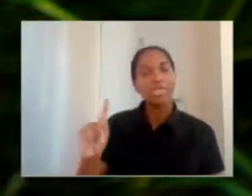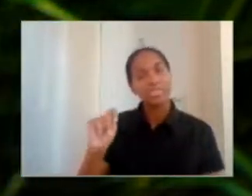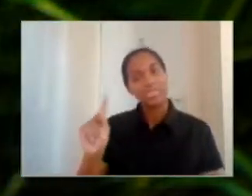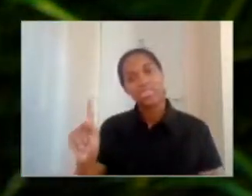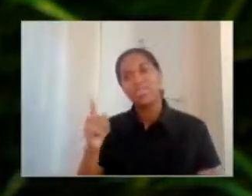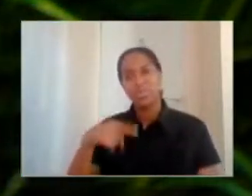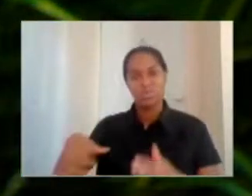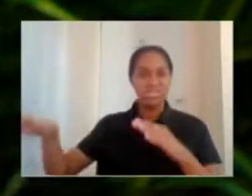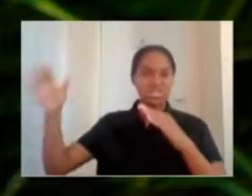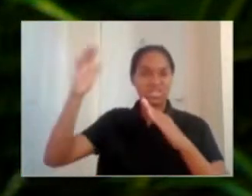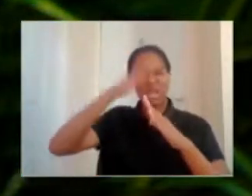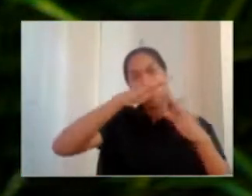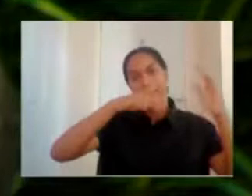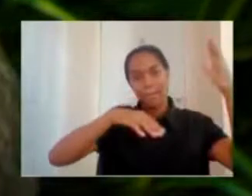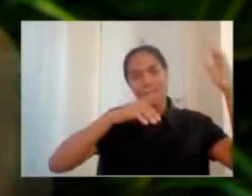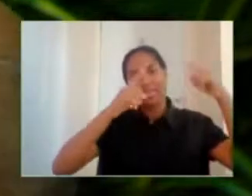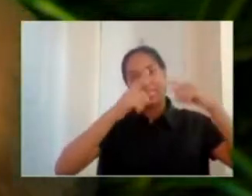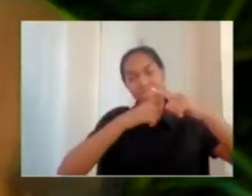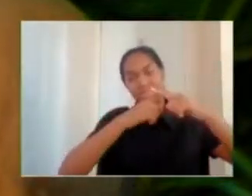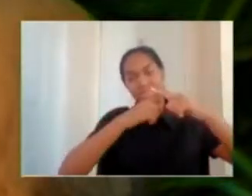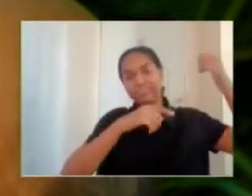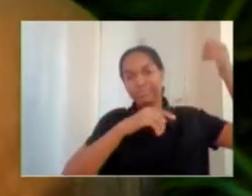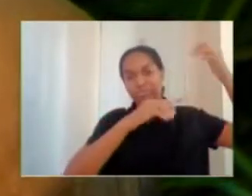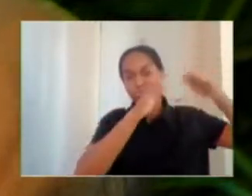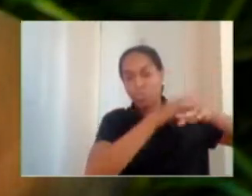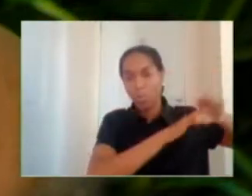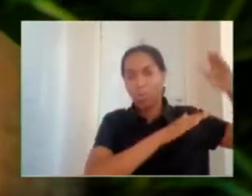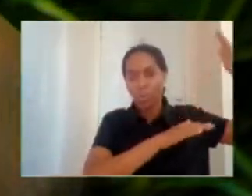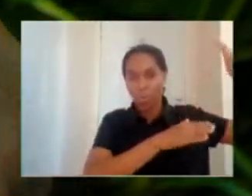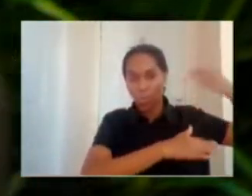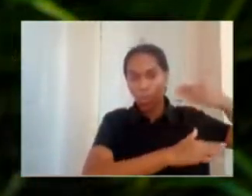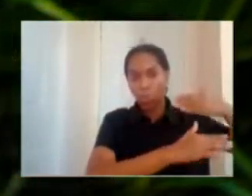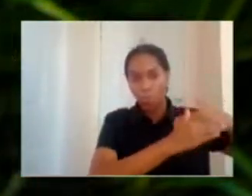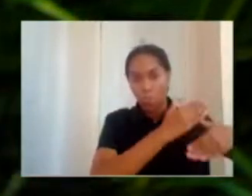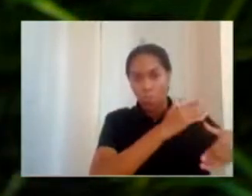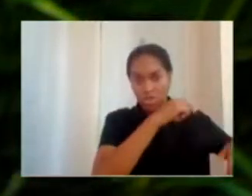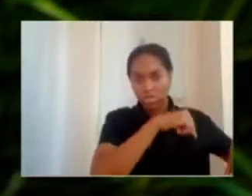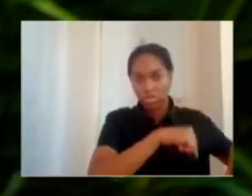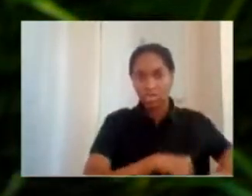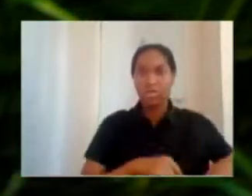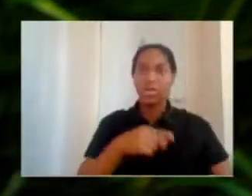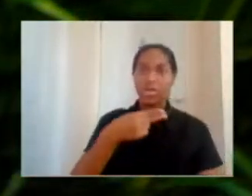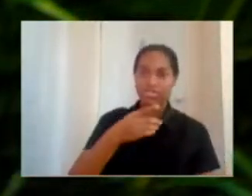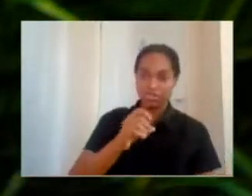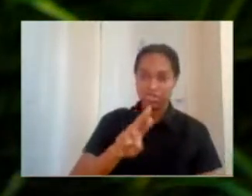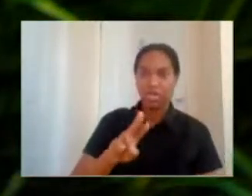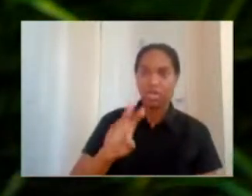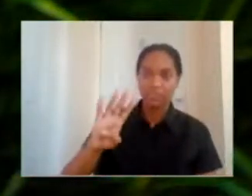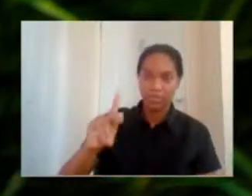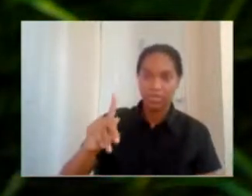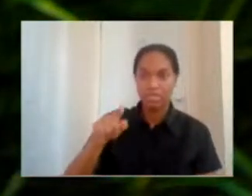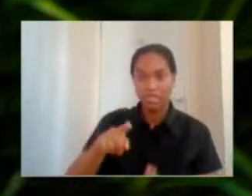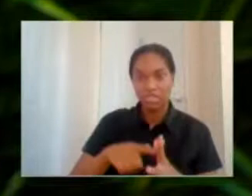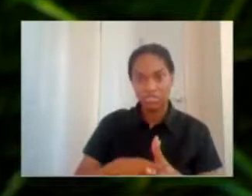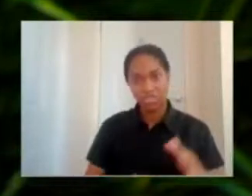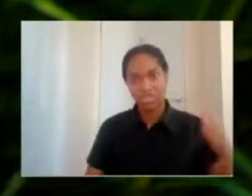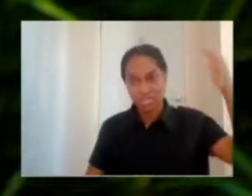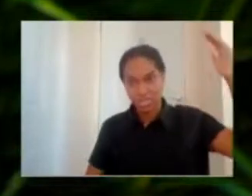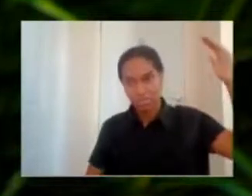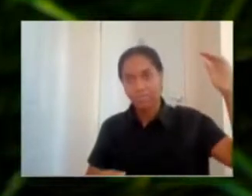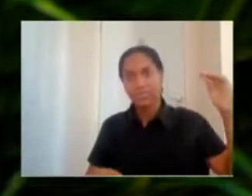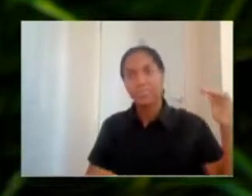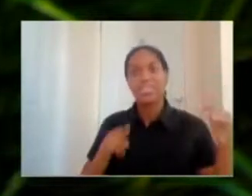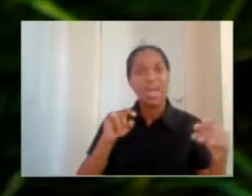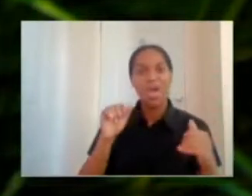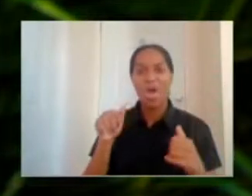line, and then it became all of them. Things like HDR, 4K and HDR that started at the top of the line, triggered that. It all made